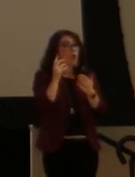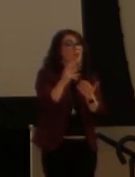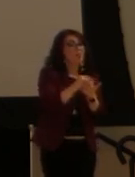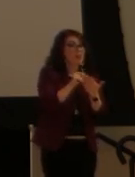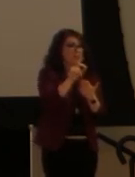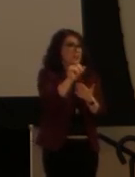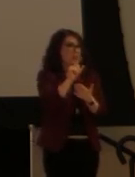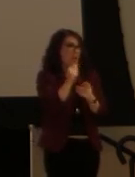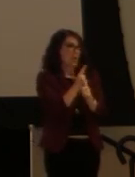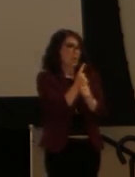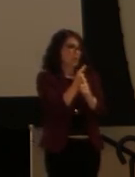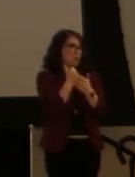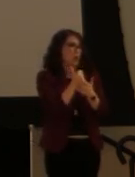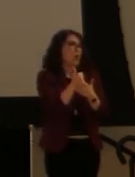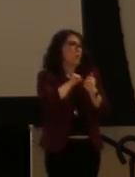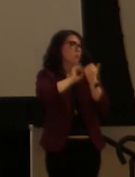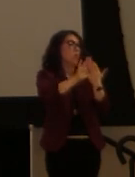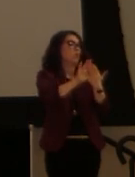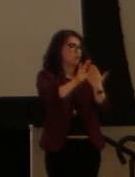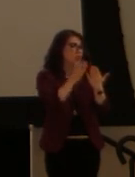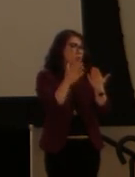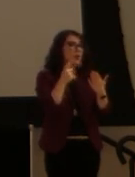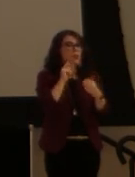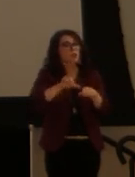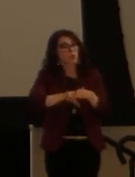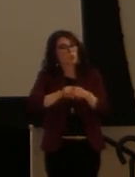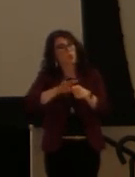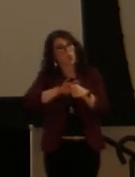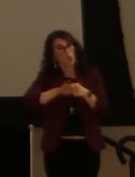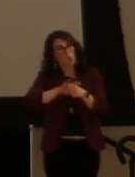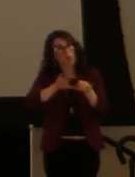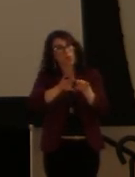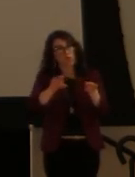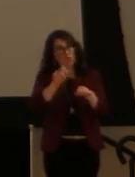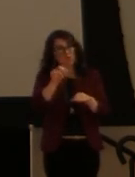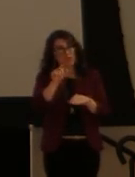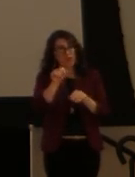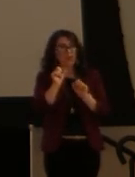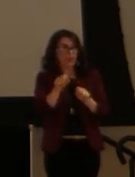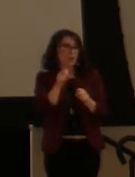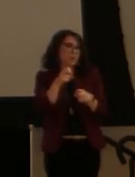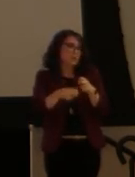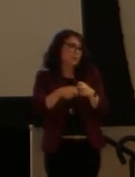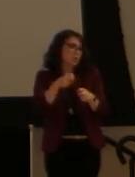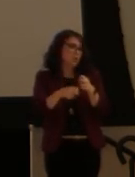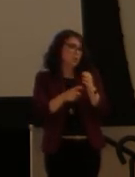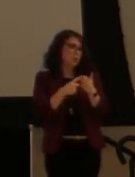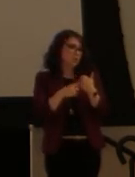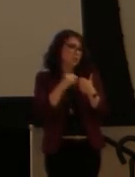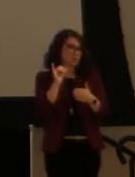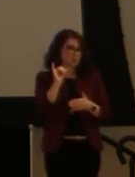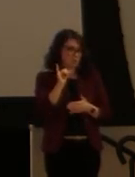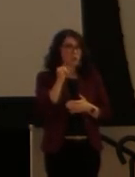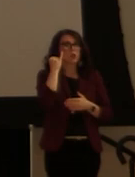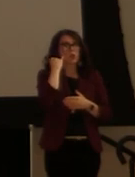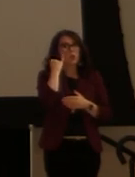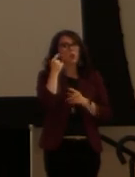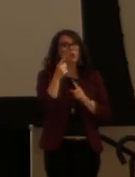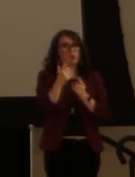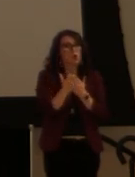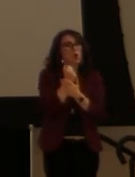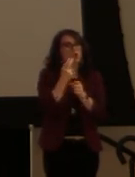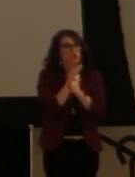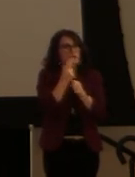as well. And then of course, getting to local level data can be particularly difficult when you are